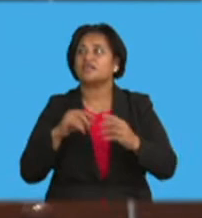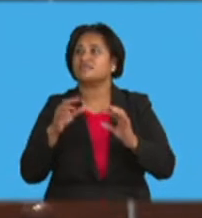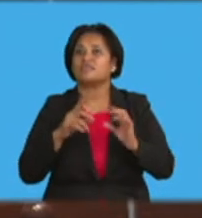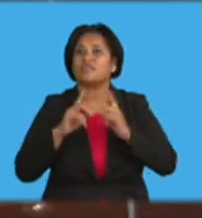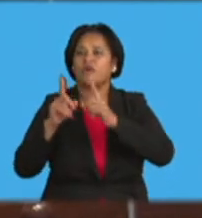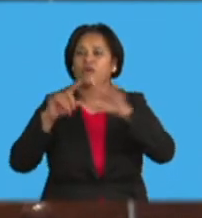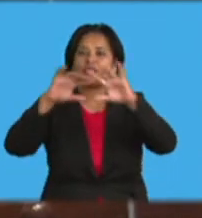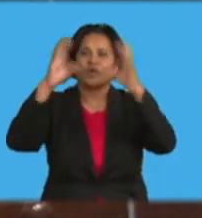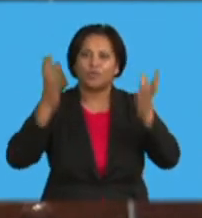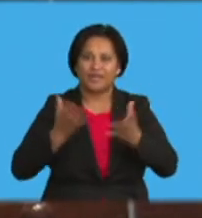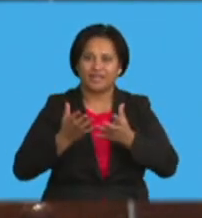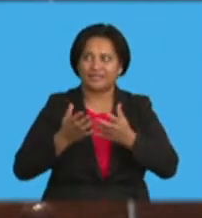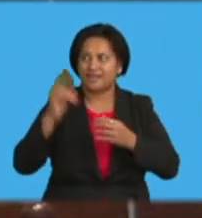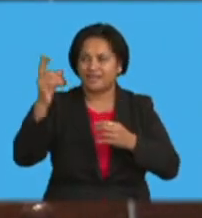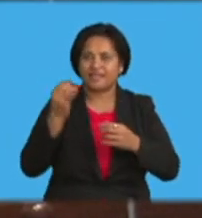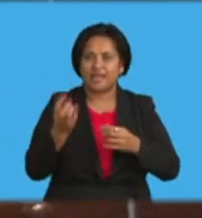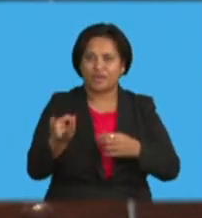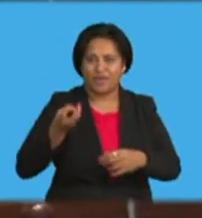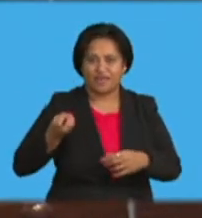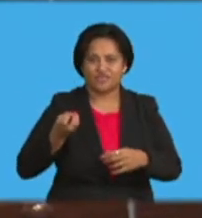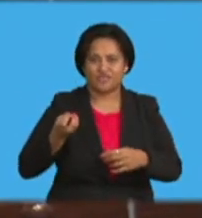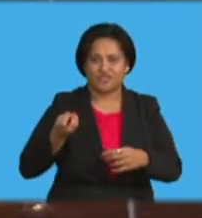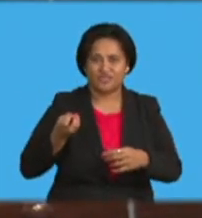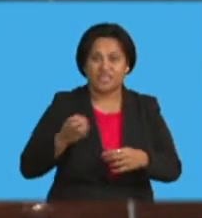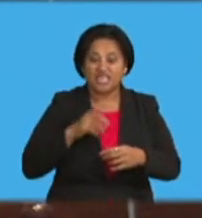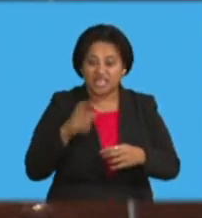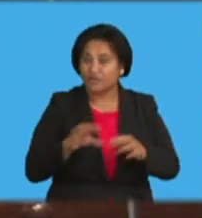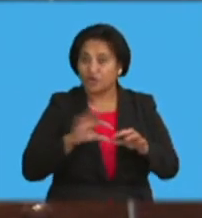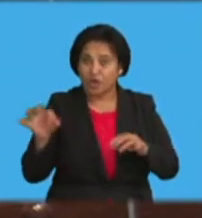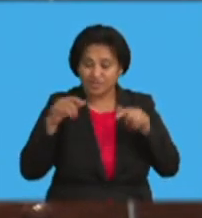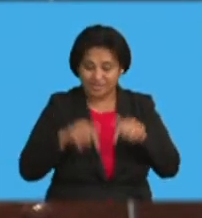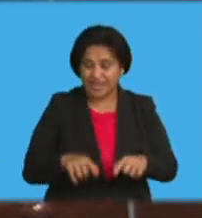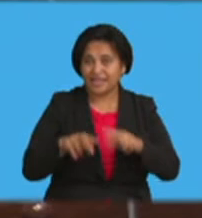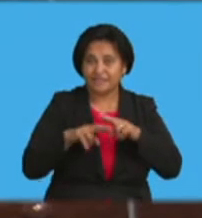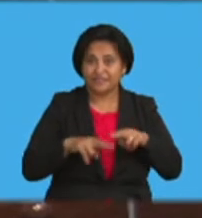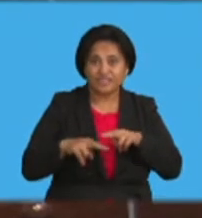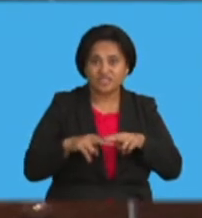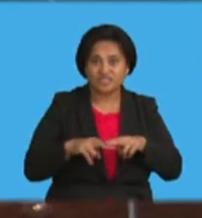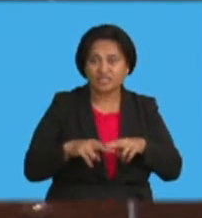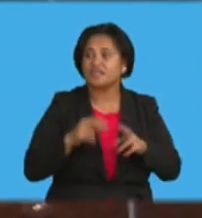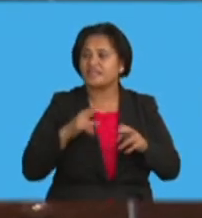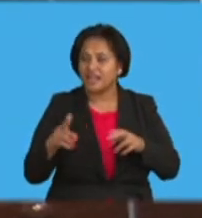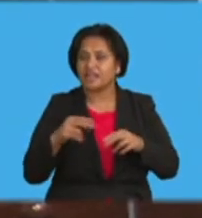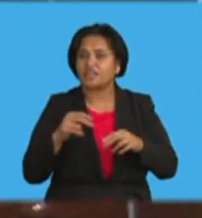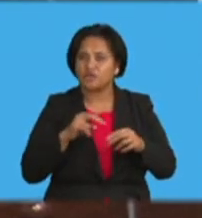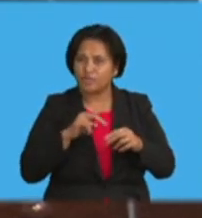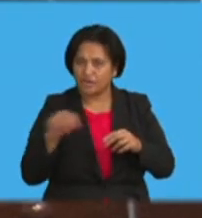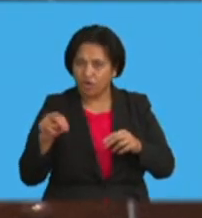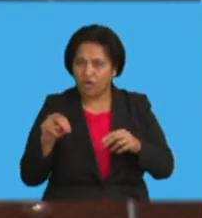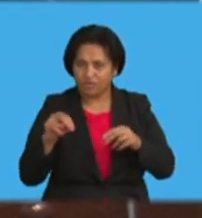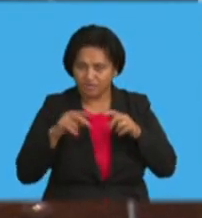of the person. And finally, if the person is considered to be a non-resident, then non-resident tax rates will apply and